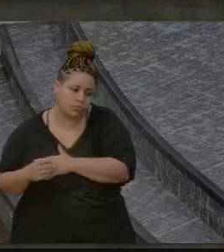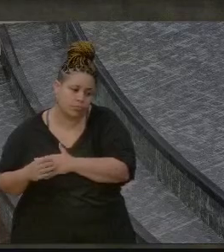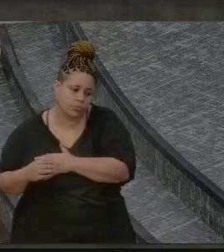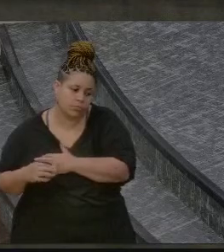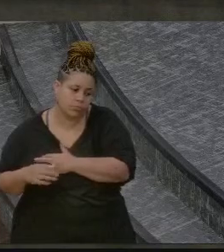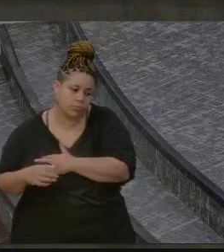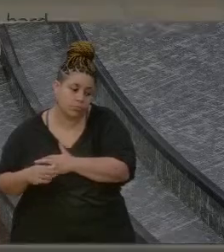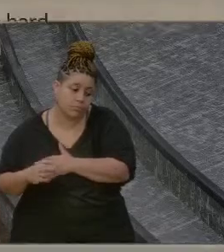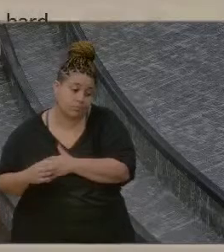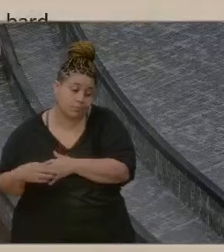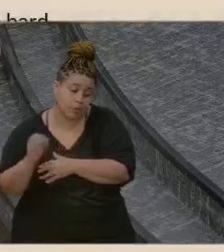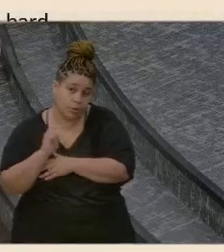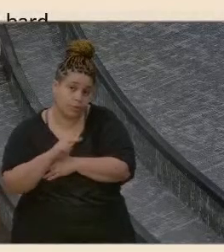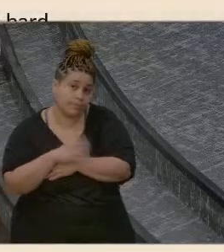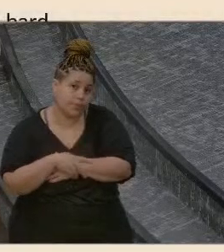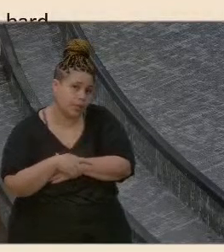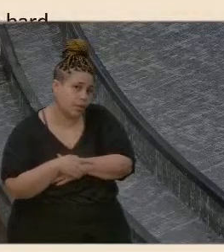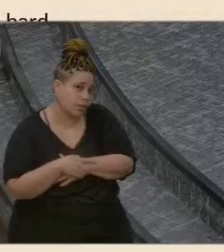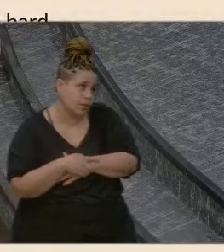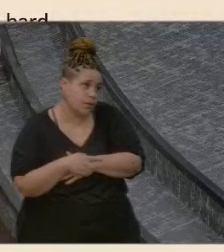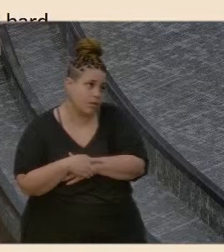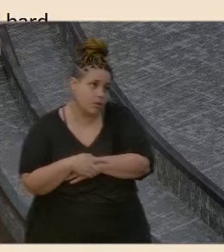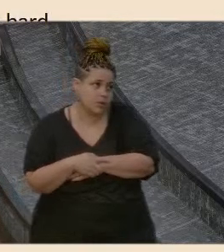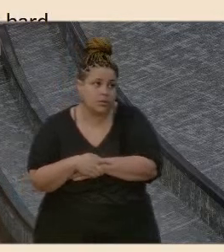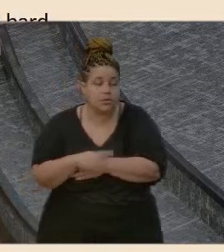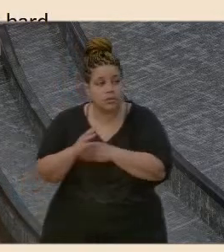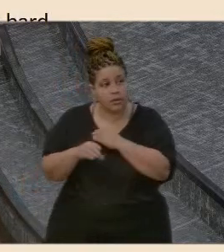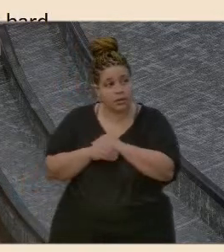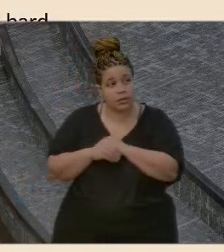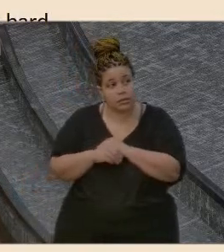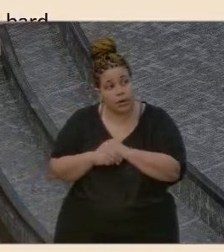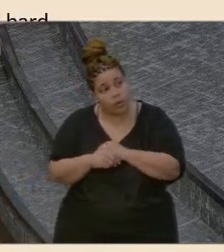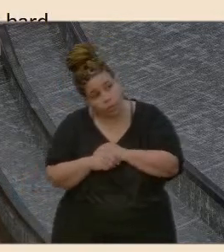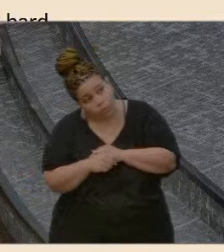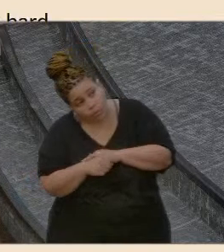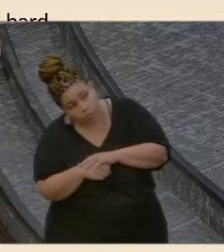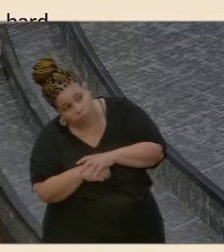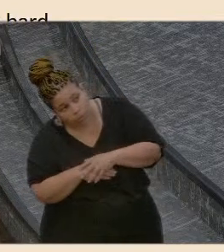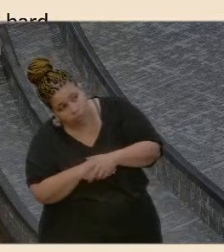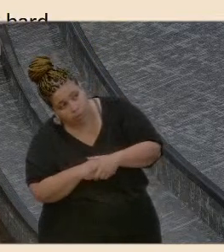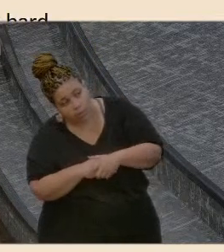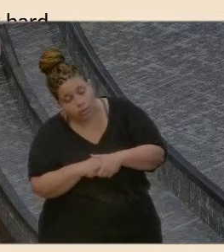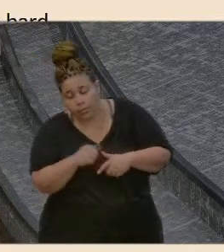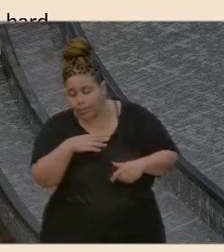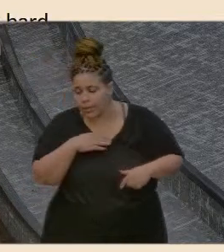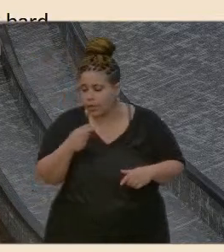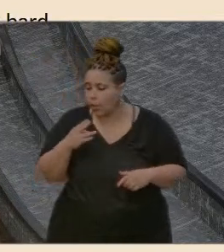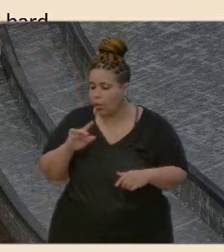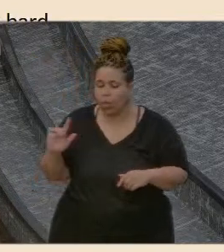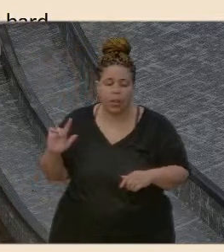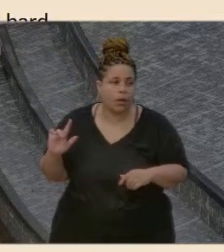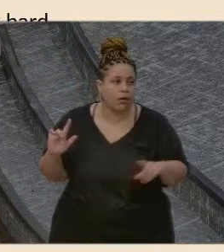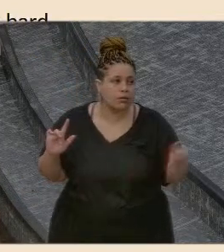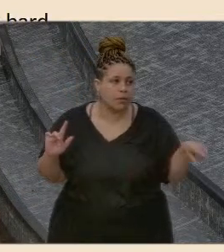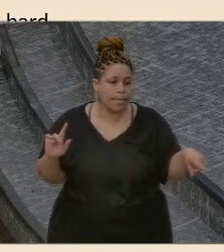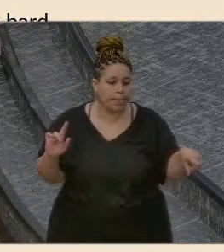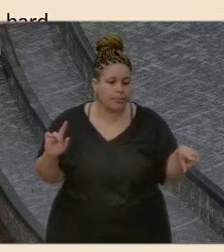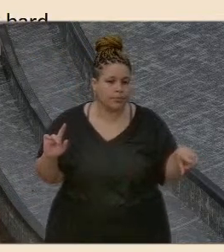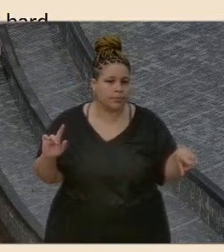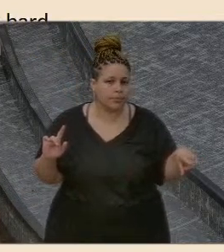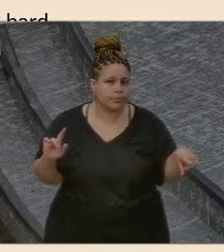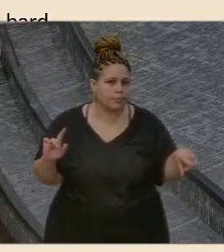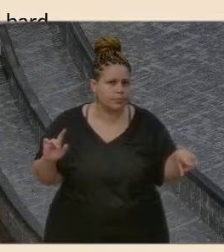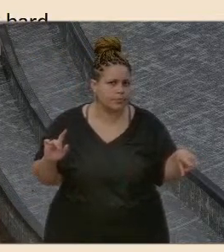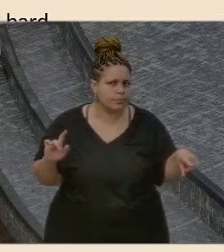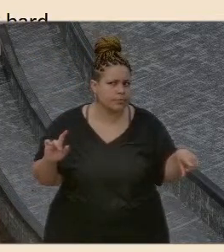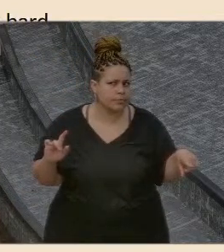All right. Any additional comments before we move to our next policy? Ms. Hall? I guess my only Ms. Hall and then comment.